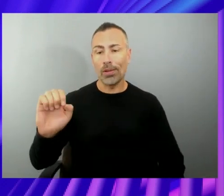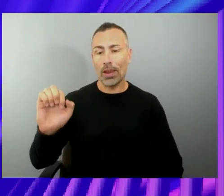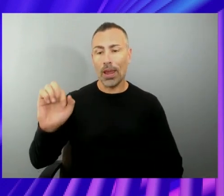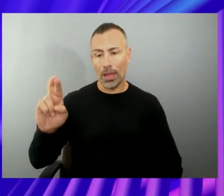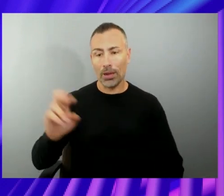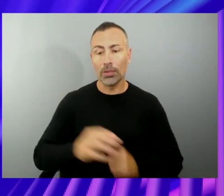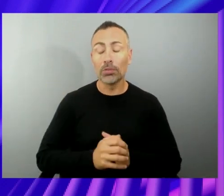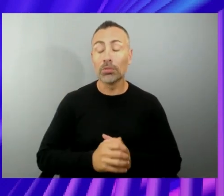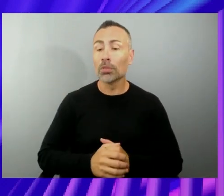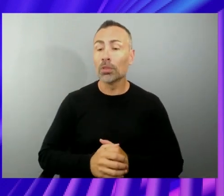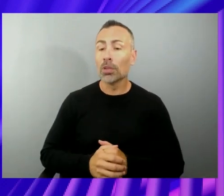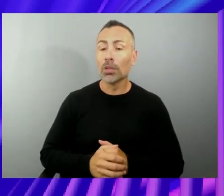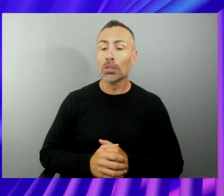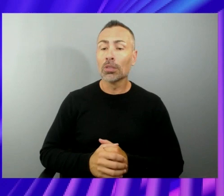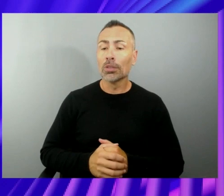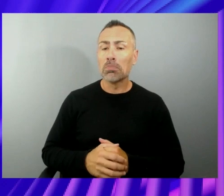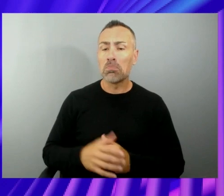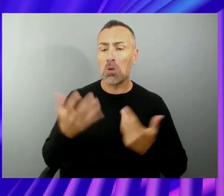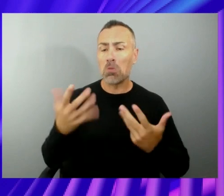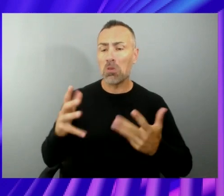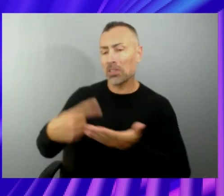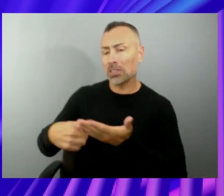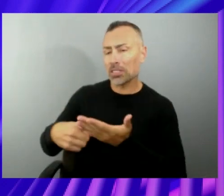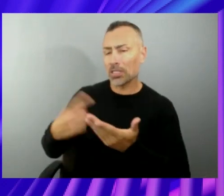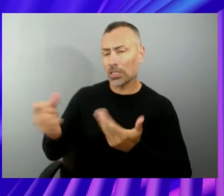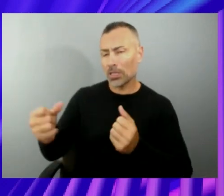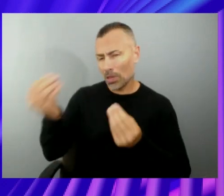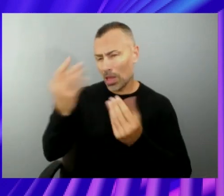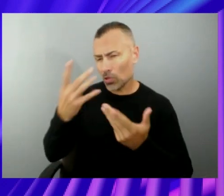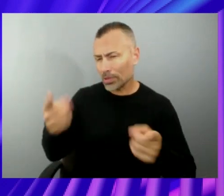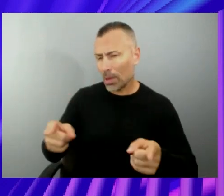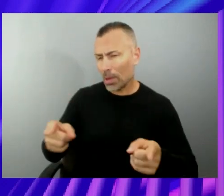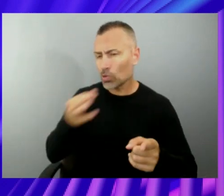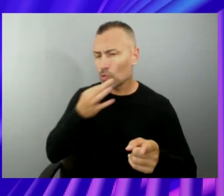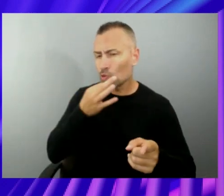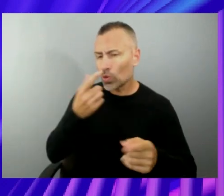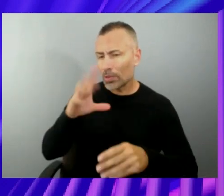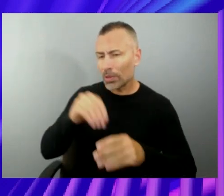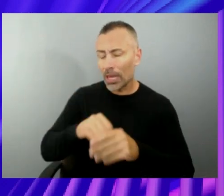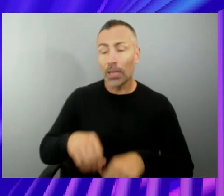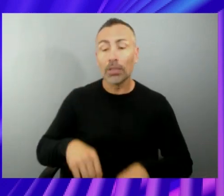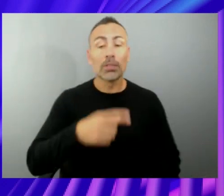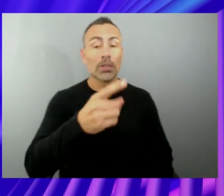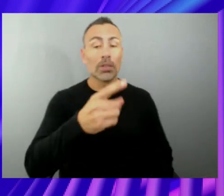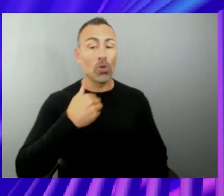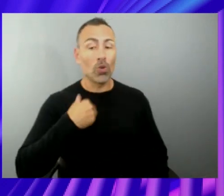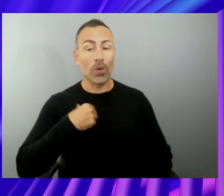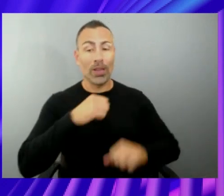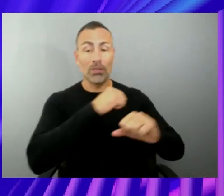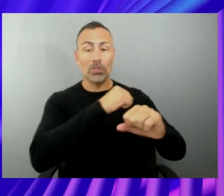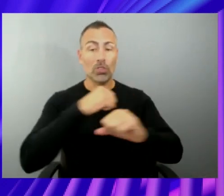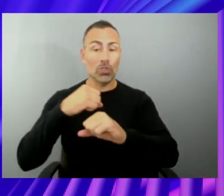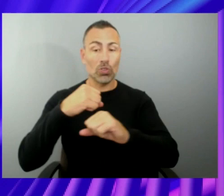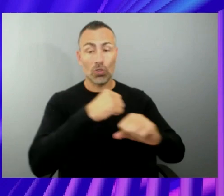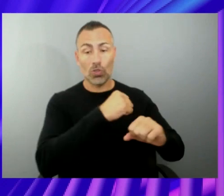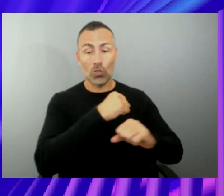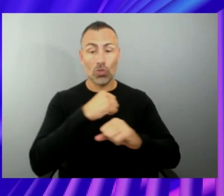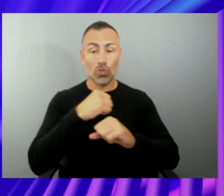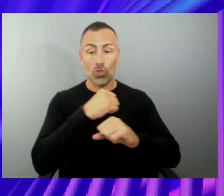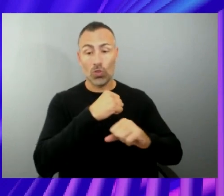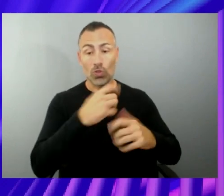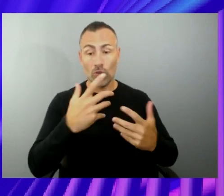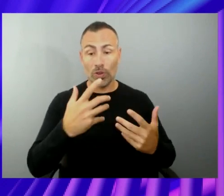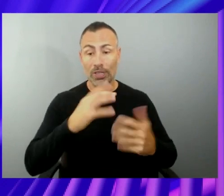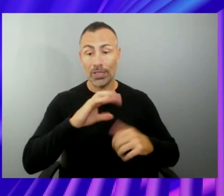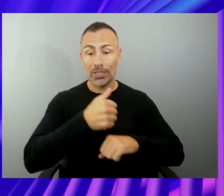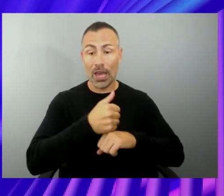rehash of the episodes you've got coming up? Yeah, so we have security culture with someone from the OCISO, the Office of the Chief Information Security Officer.